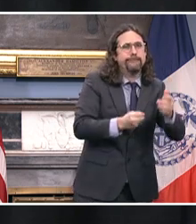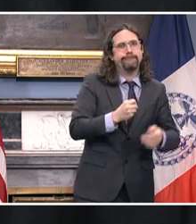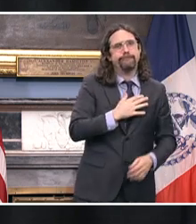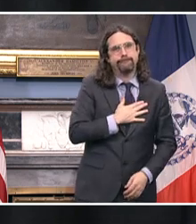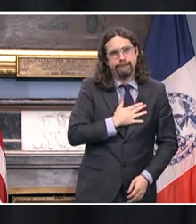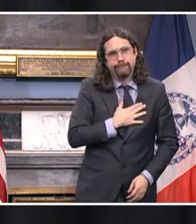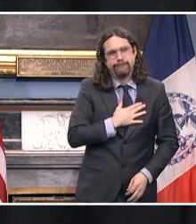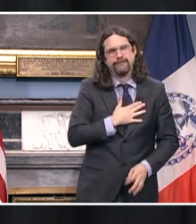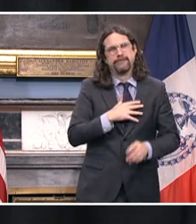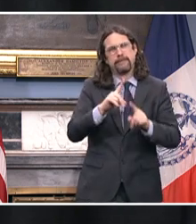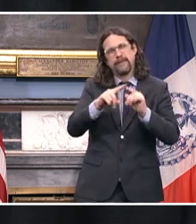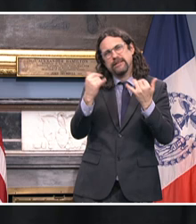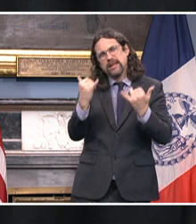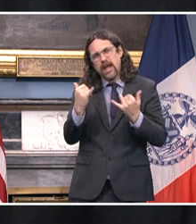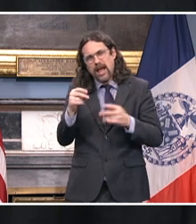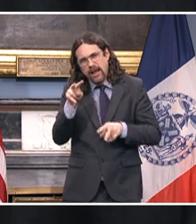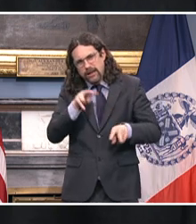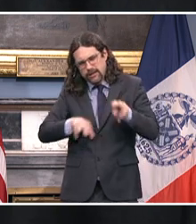before.